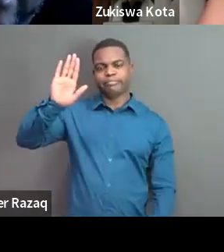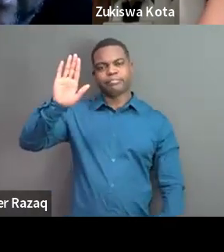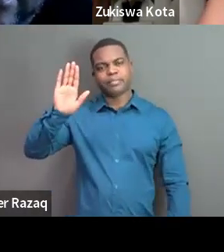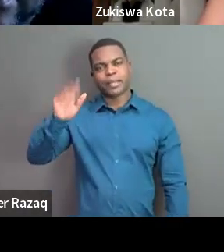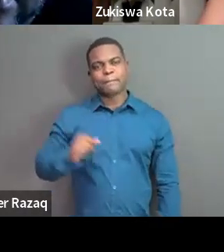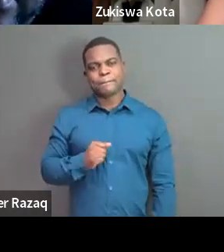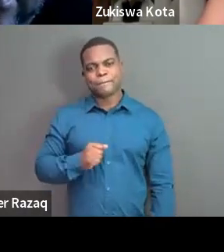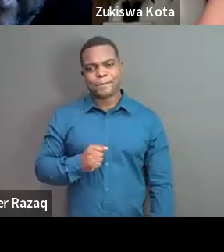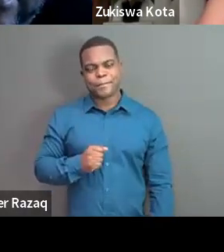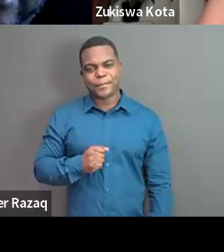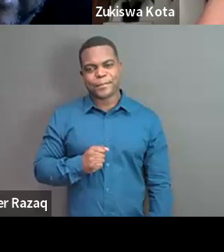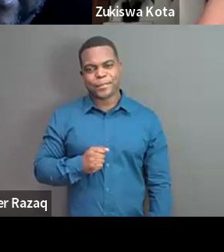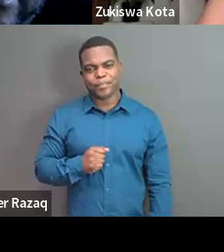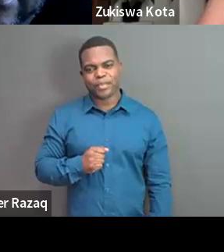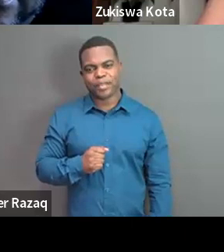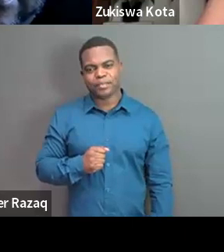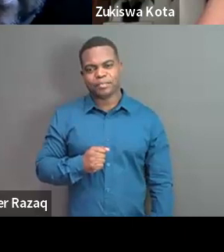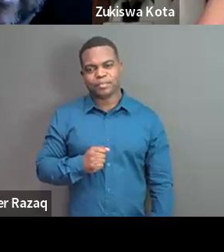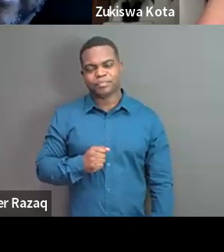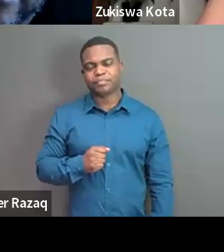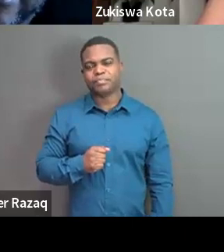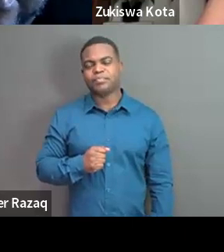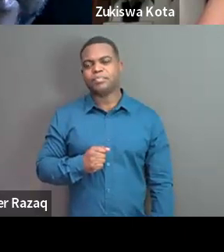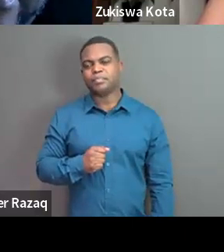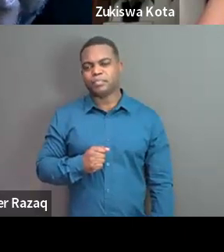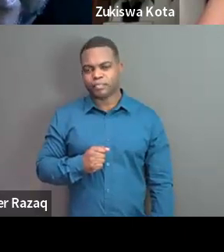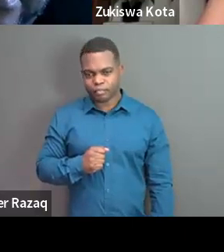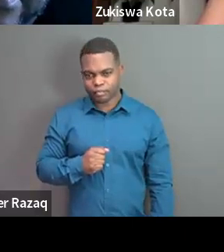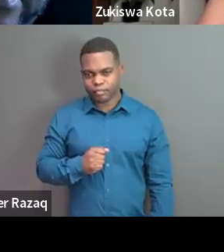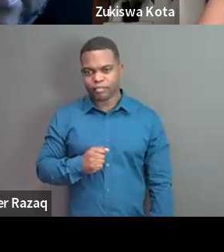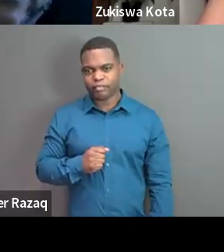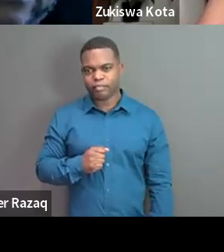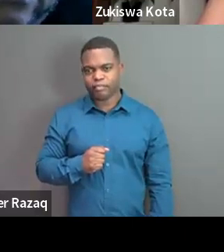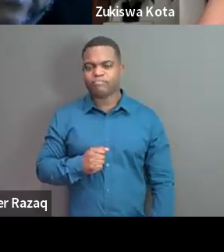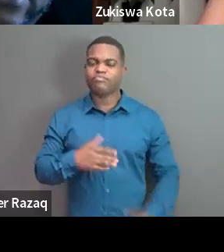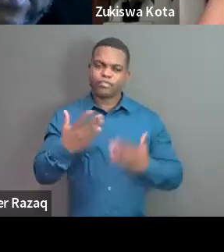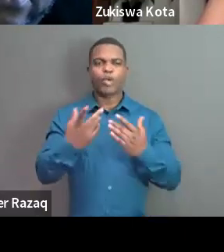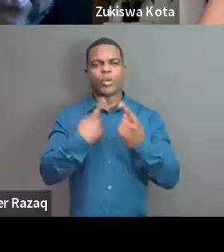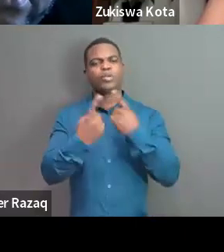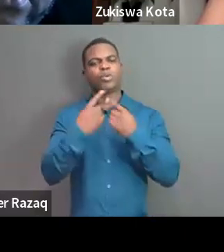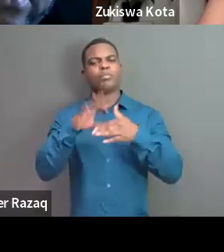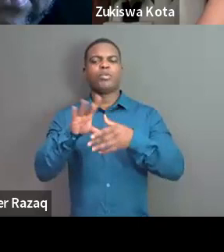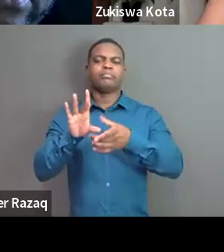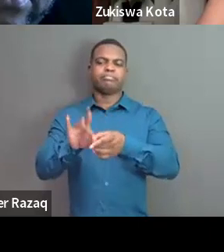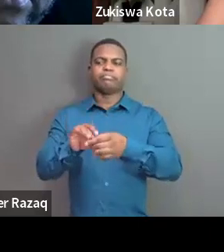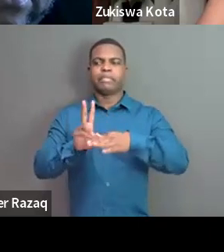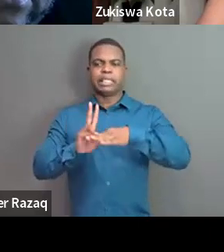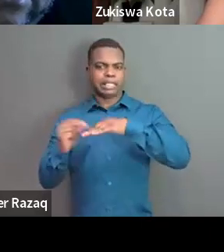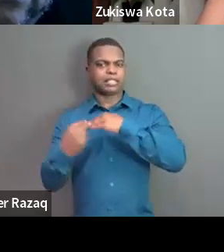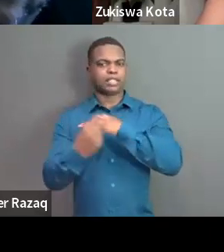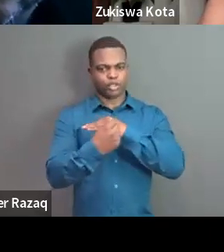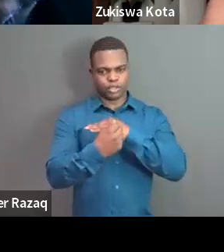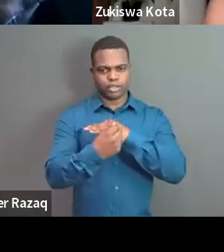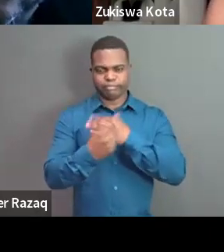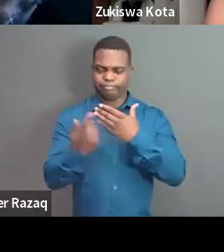rural, while we talk urban, particularly for Mike and Hans, where do we bridge